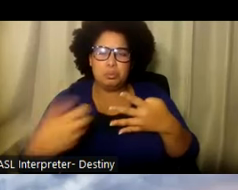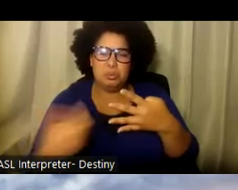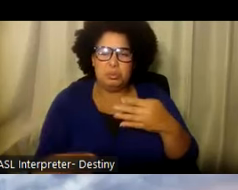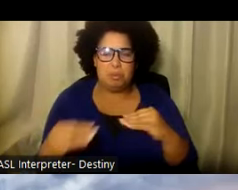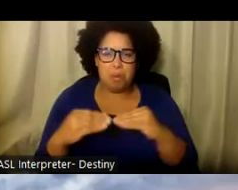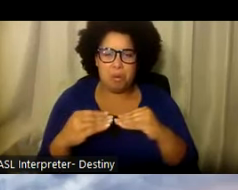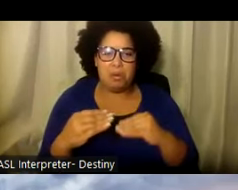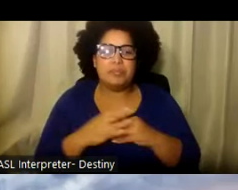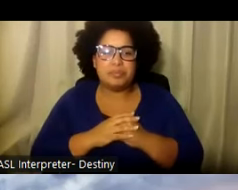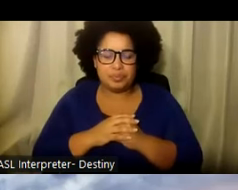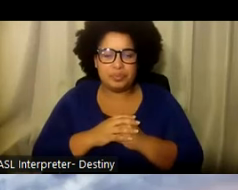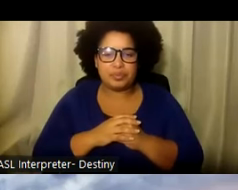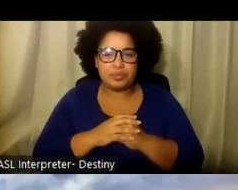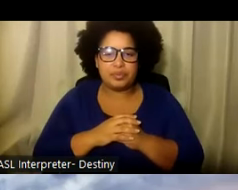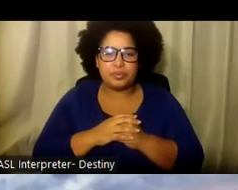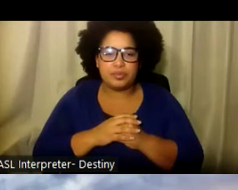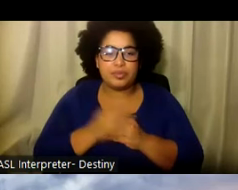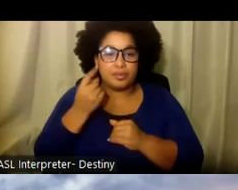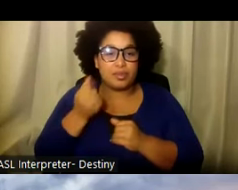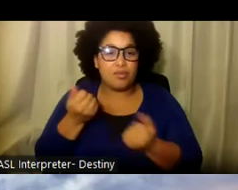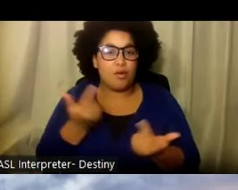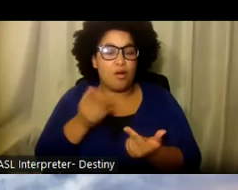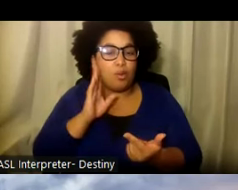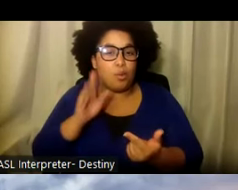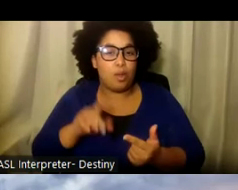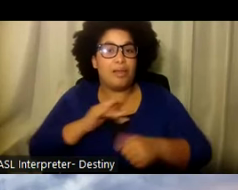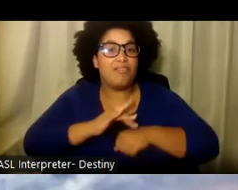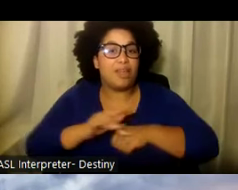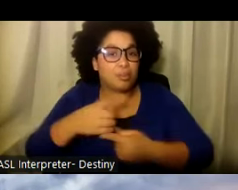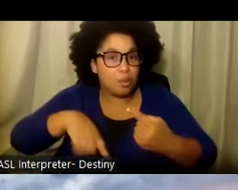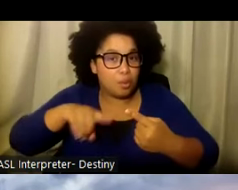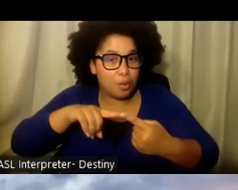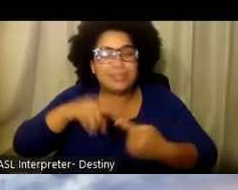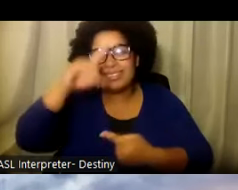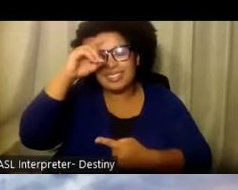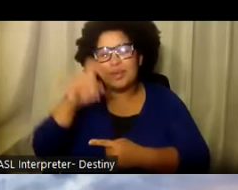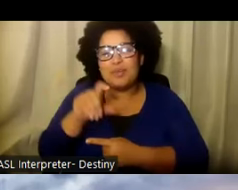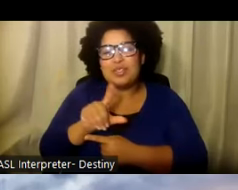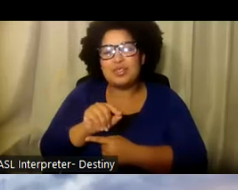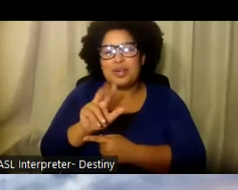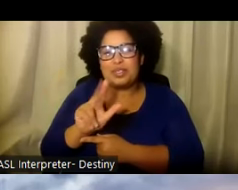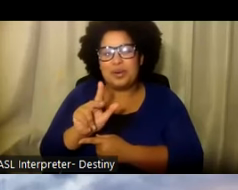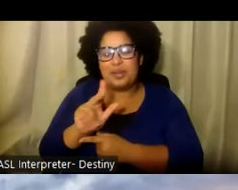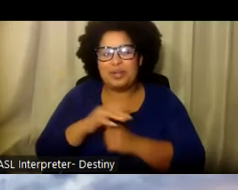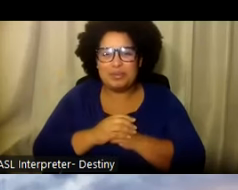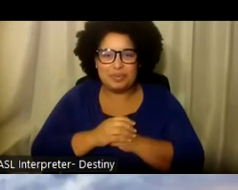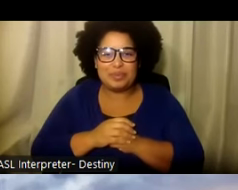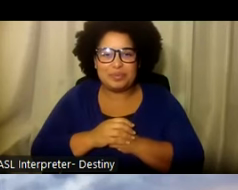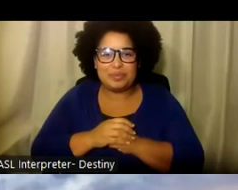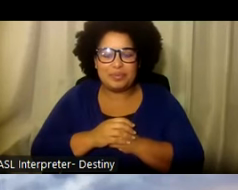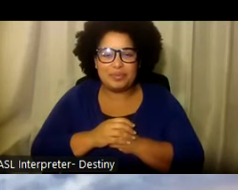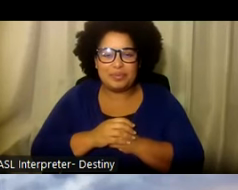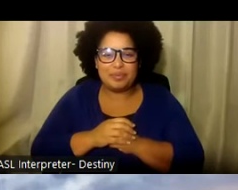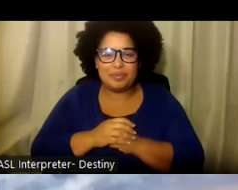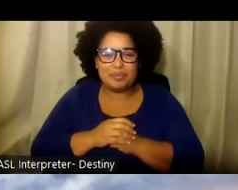next few slides, and all are anticipated to be available by the summer of 2023.